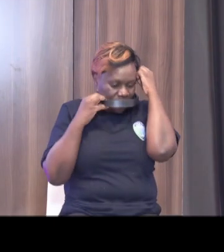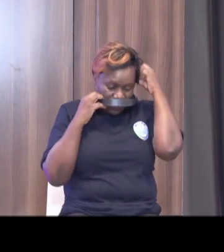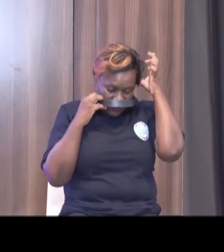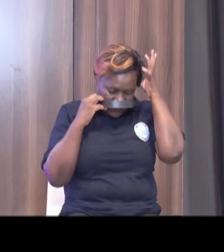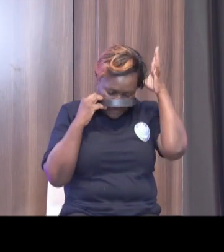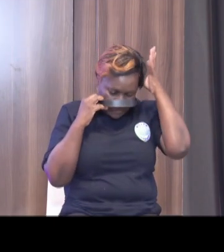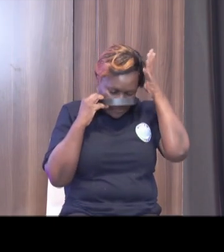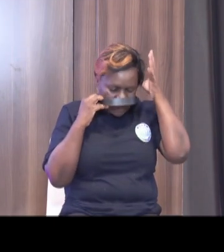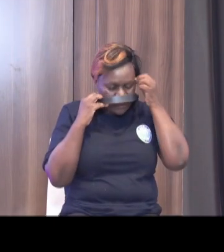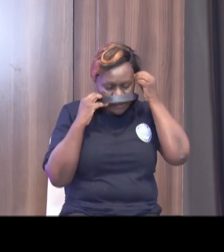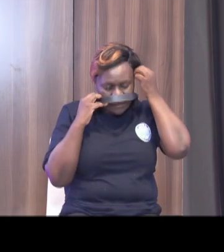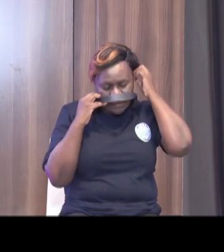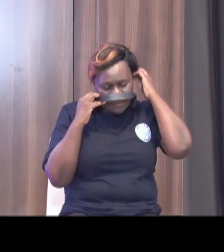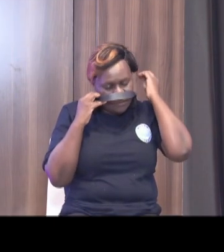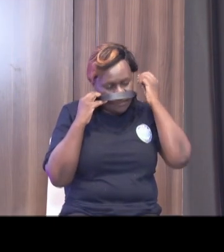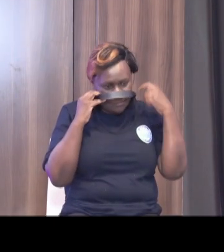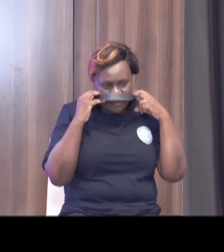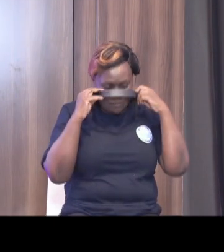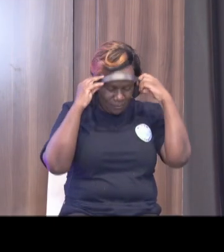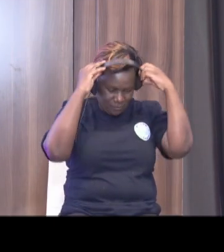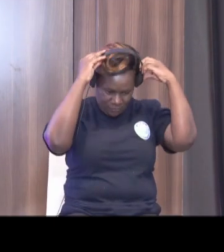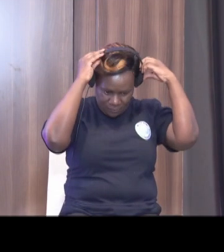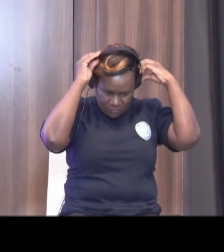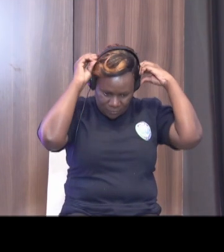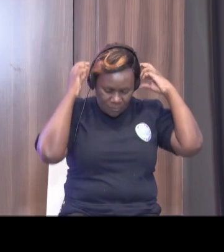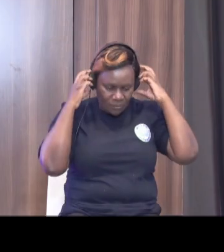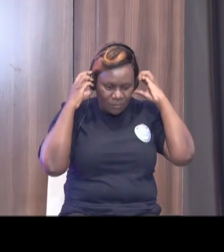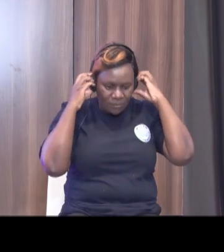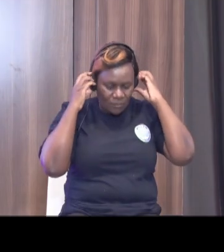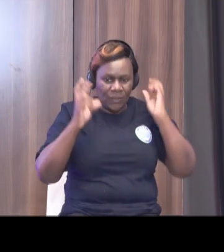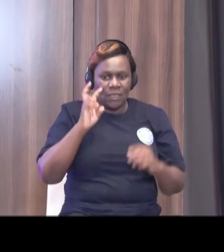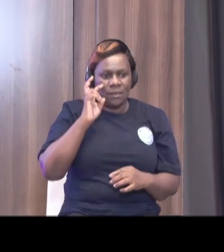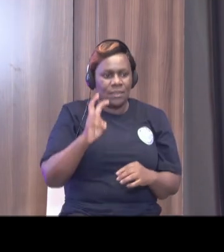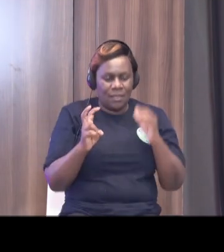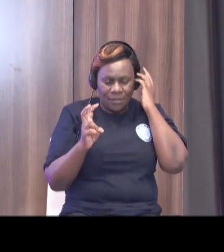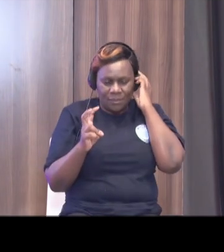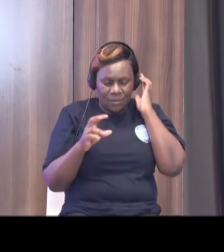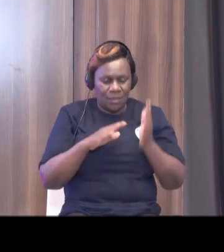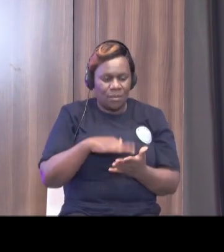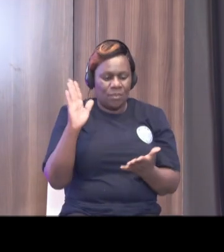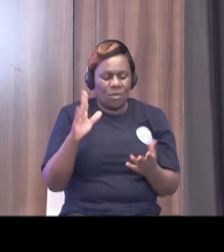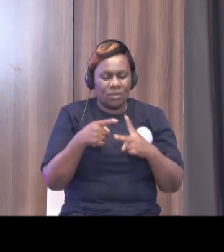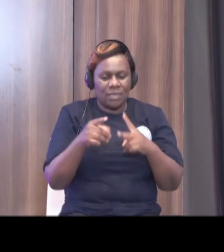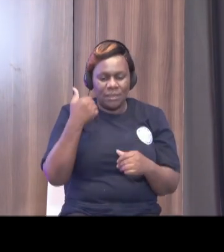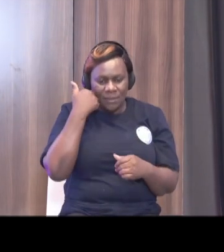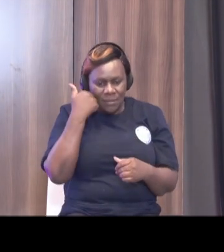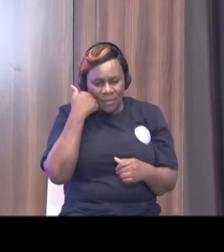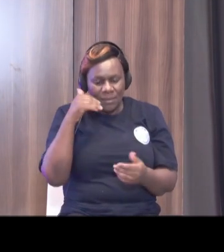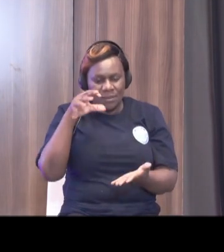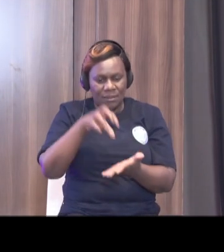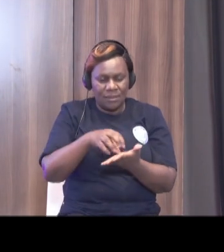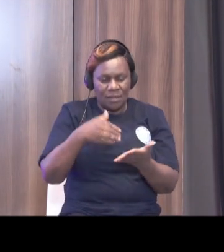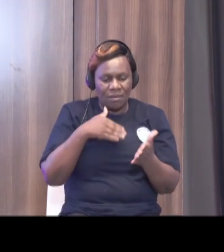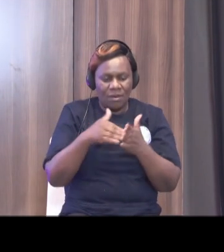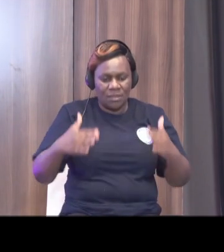the LLOQ. Also, if you look at early compared to late, you'll see that there are more early onset disease cases that had